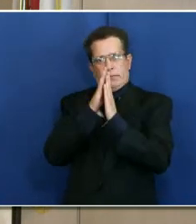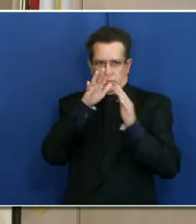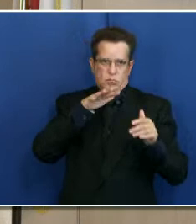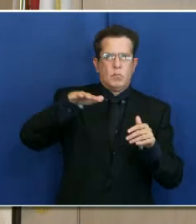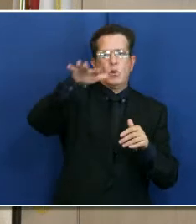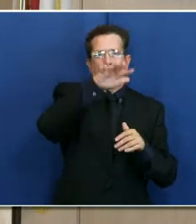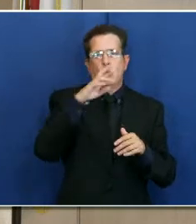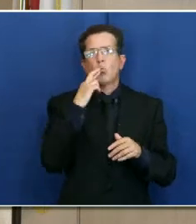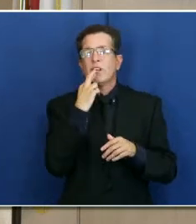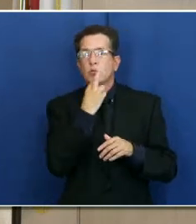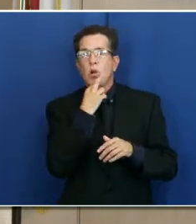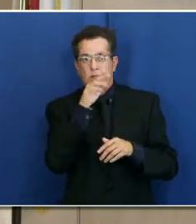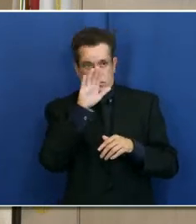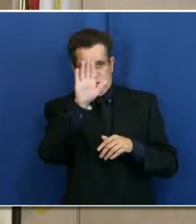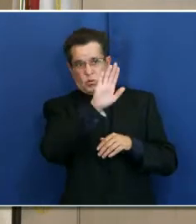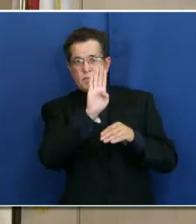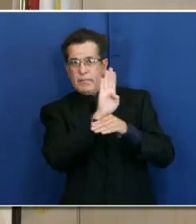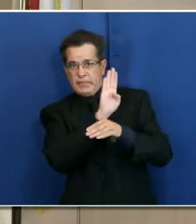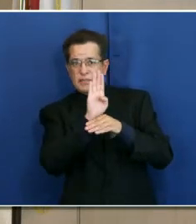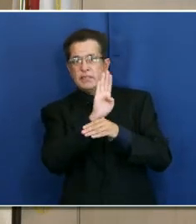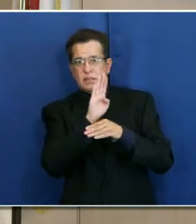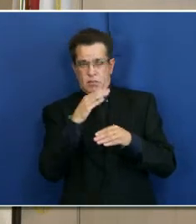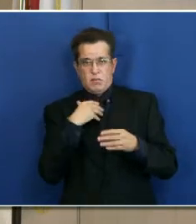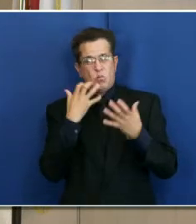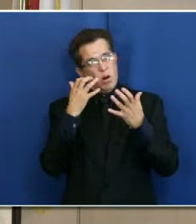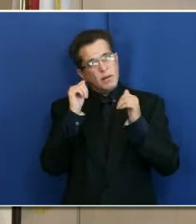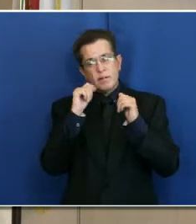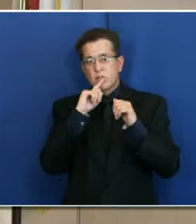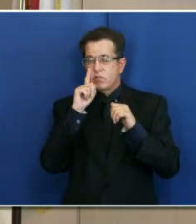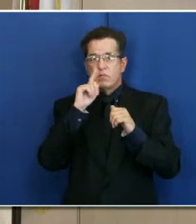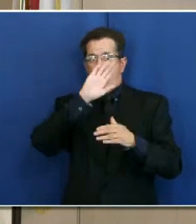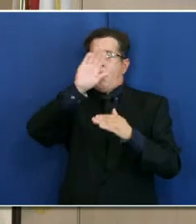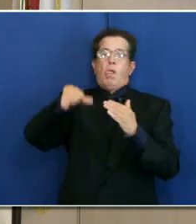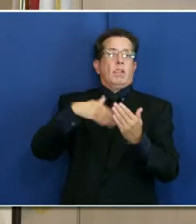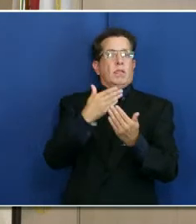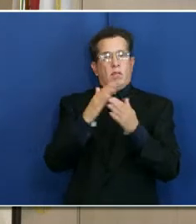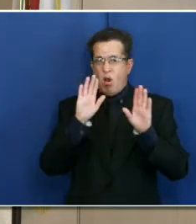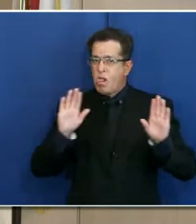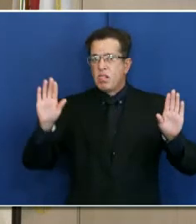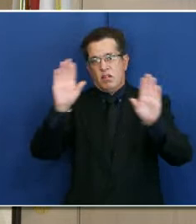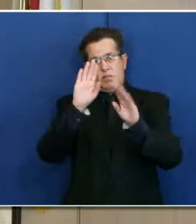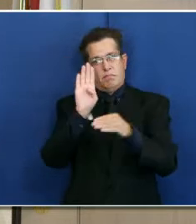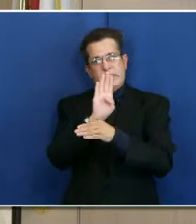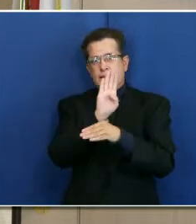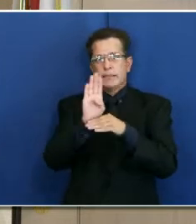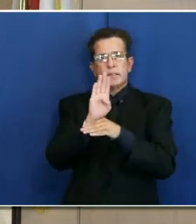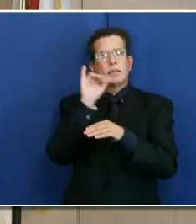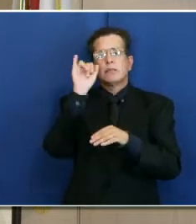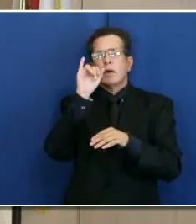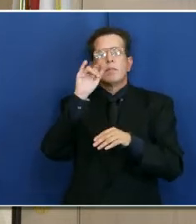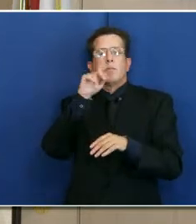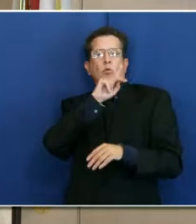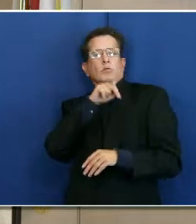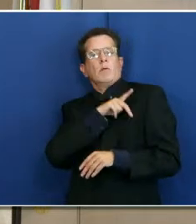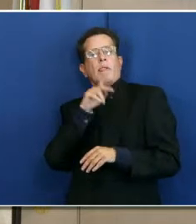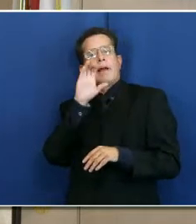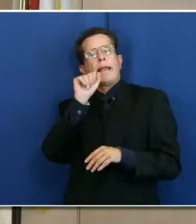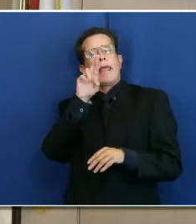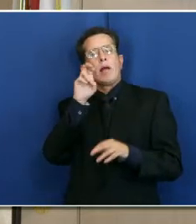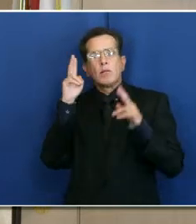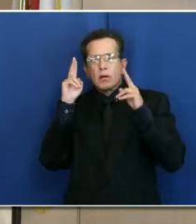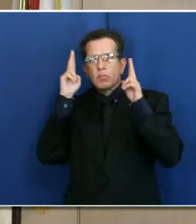sector, we will be asking them to, and actually all businesses such as our personal care